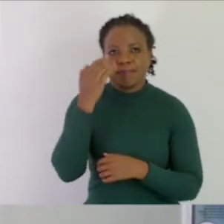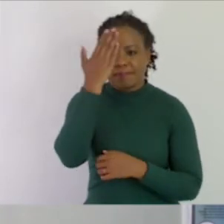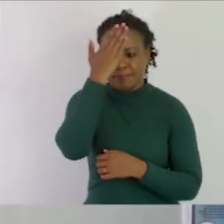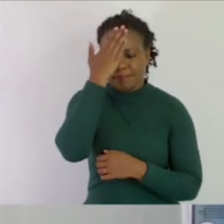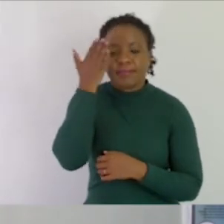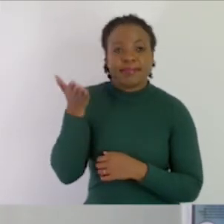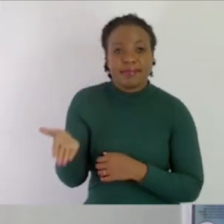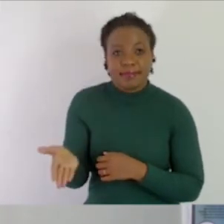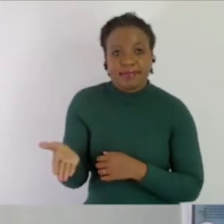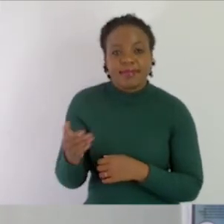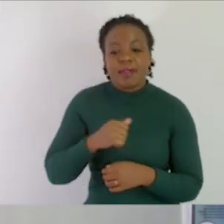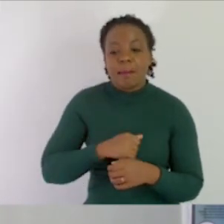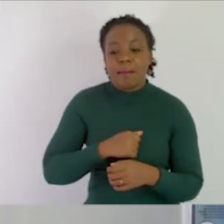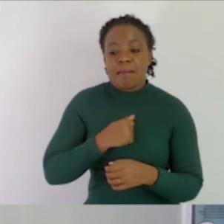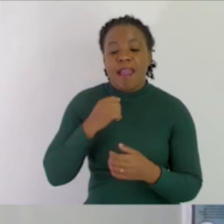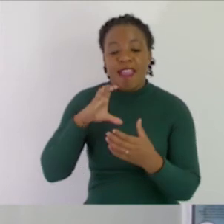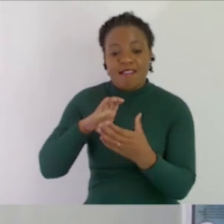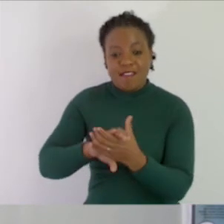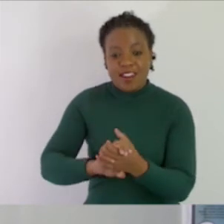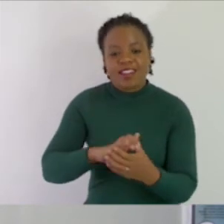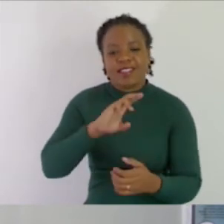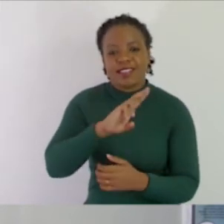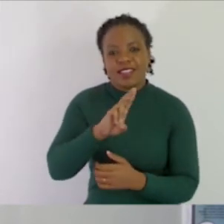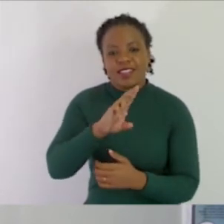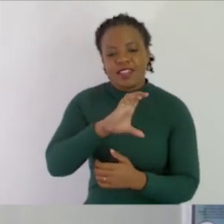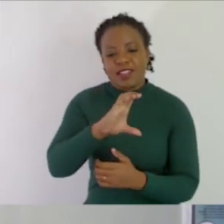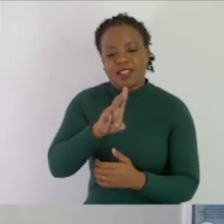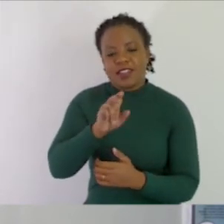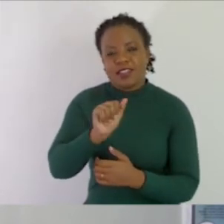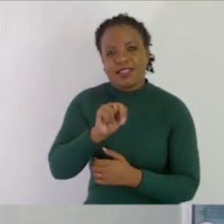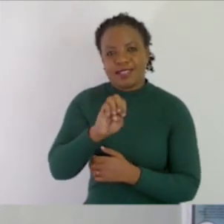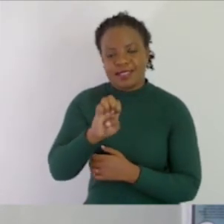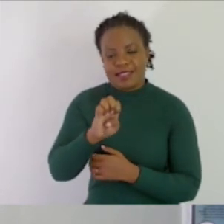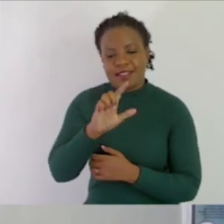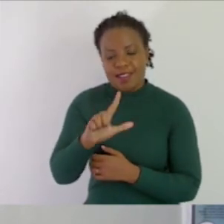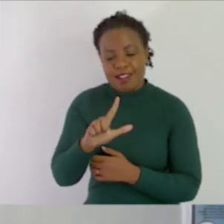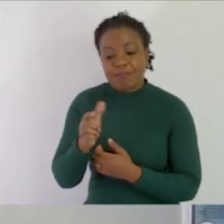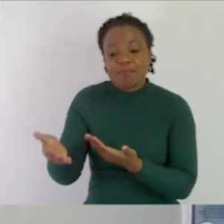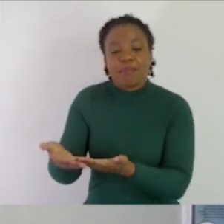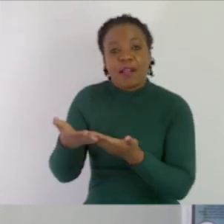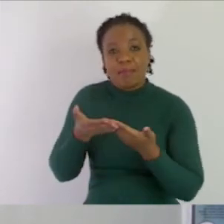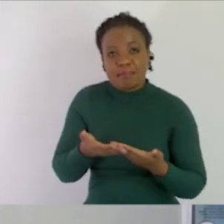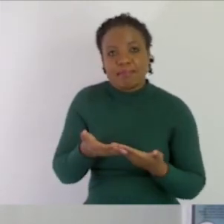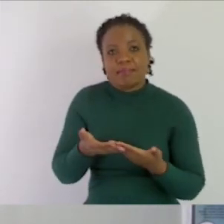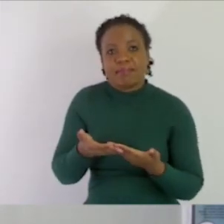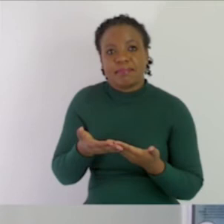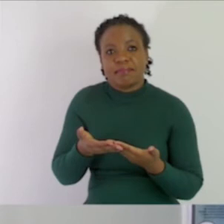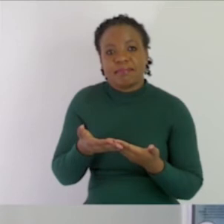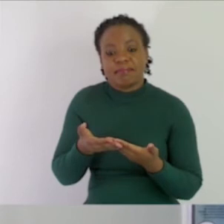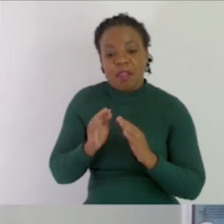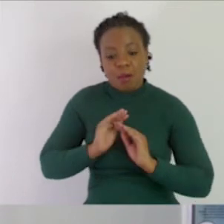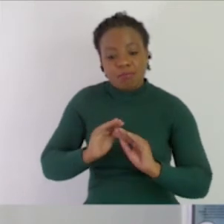I would like to welcome my friend here, Chanel, who is going to be helping me deliver